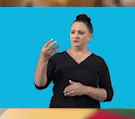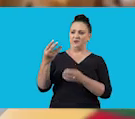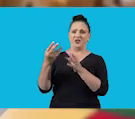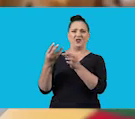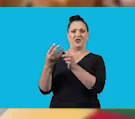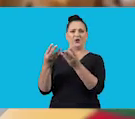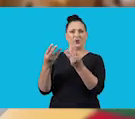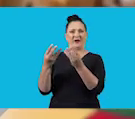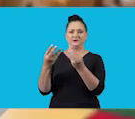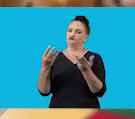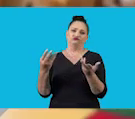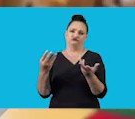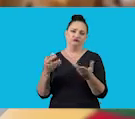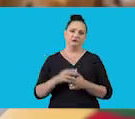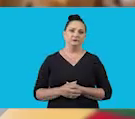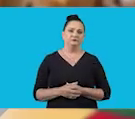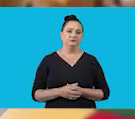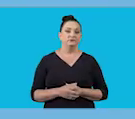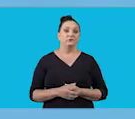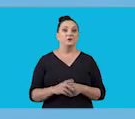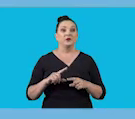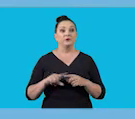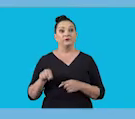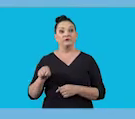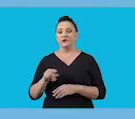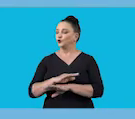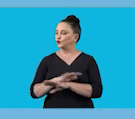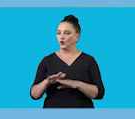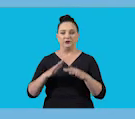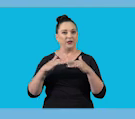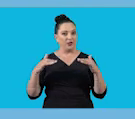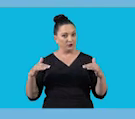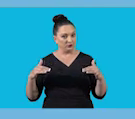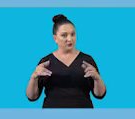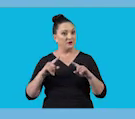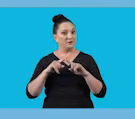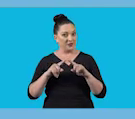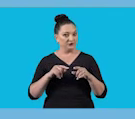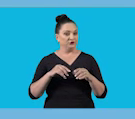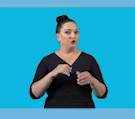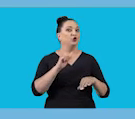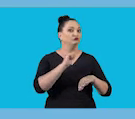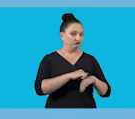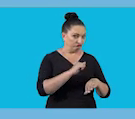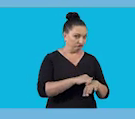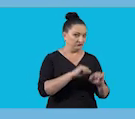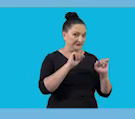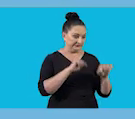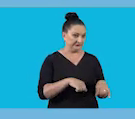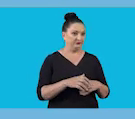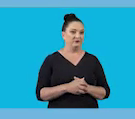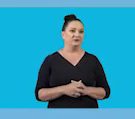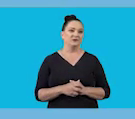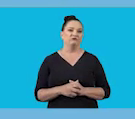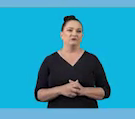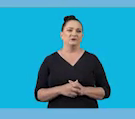hands don't get wet. So therefore, the cake flour is not a liquid, but it is a solid. The